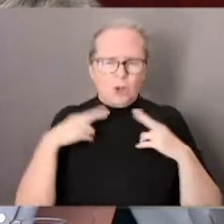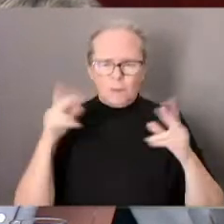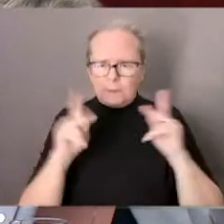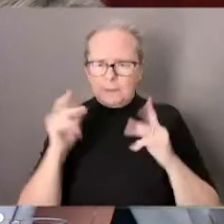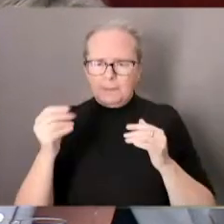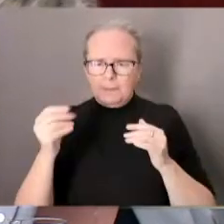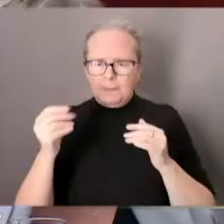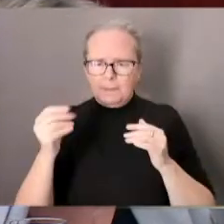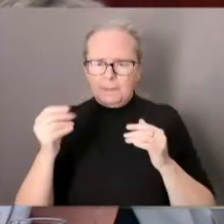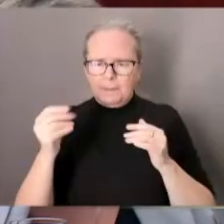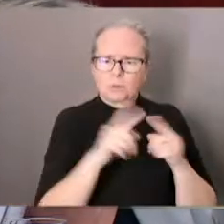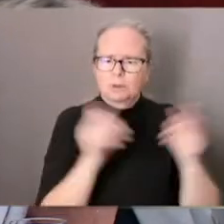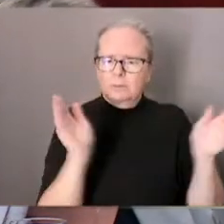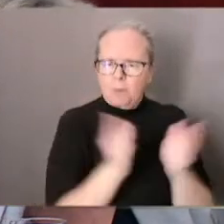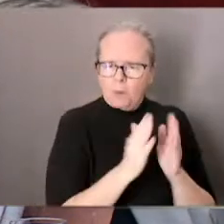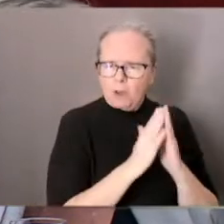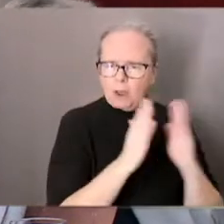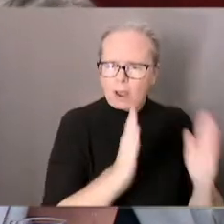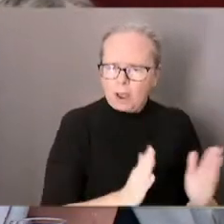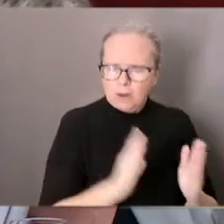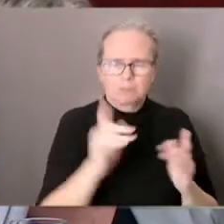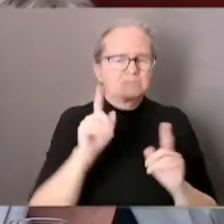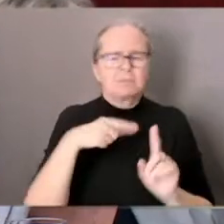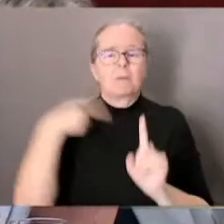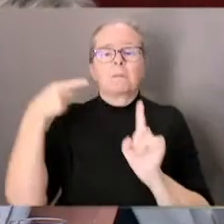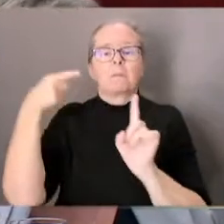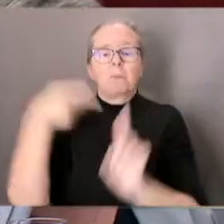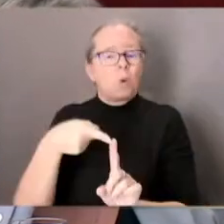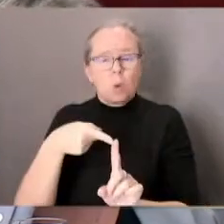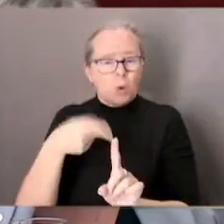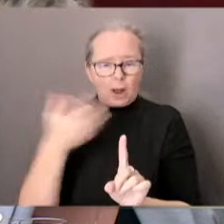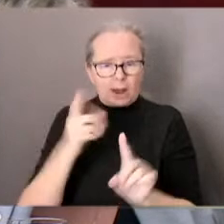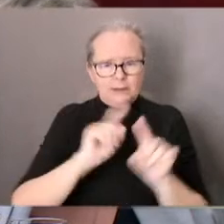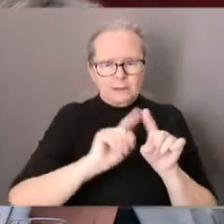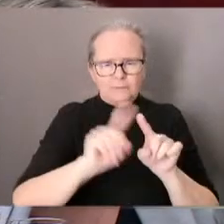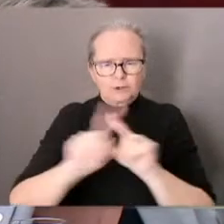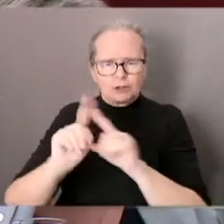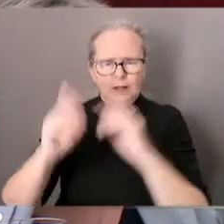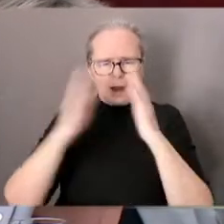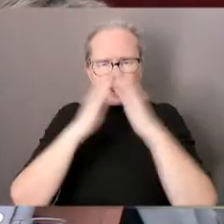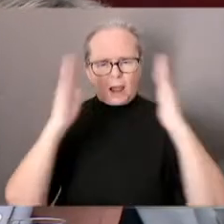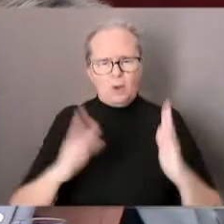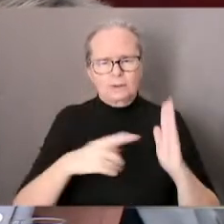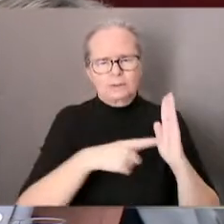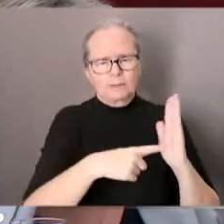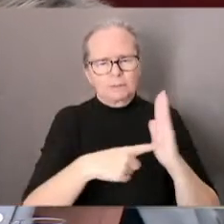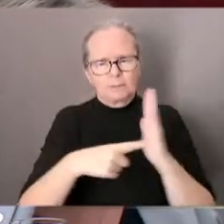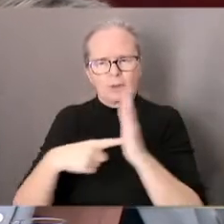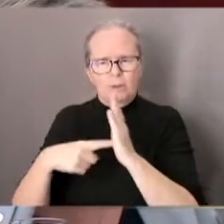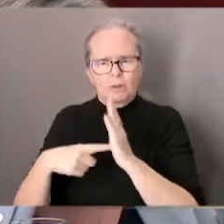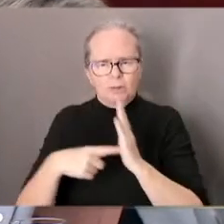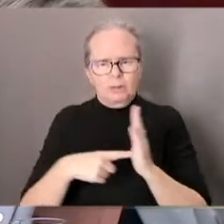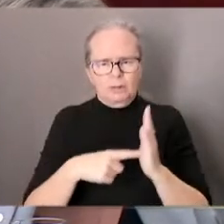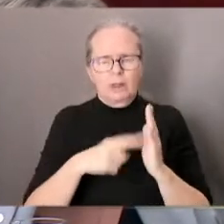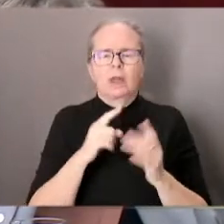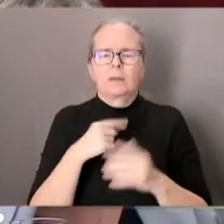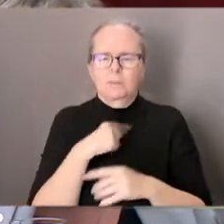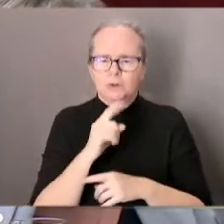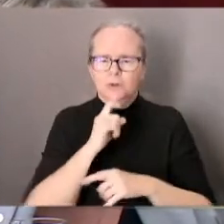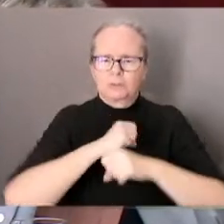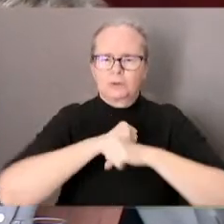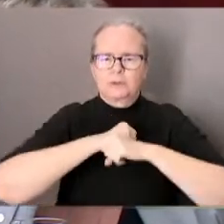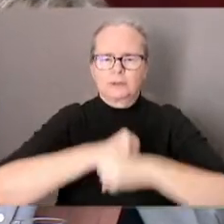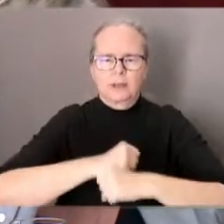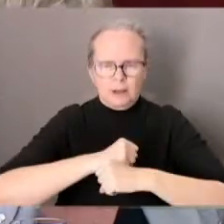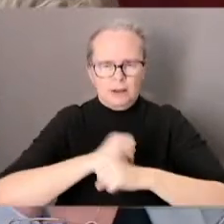Innovative housing models with Nimble and comprehensive plans to protect our people our economy and to nurture the dreams of Ambitions of albertans for